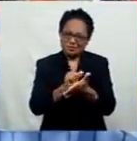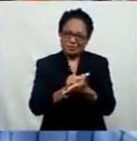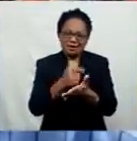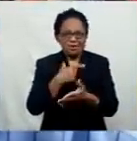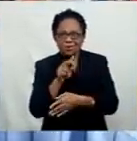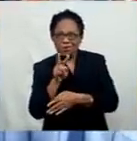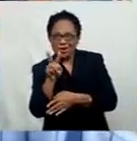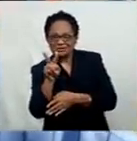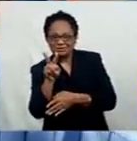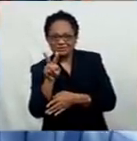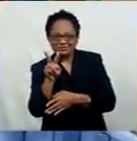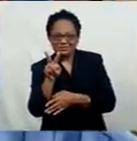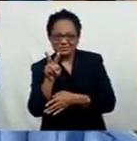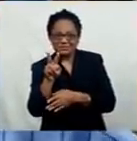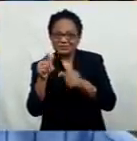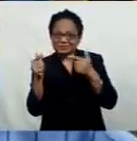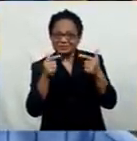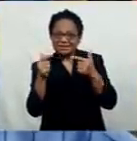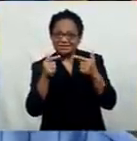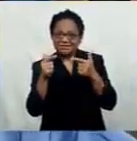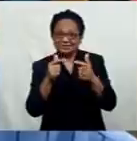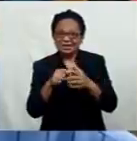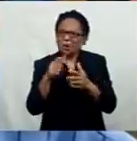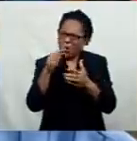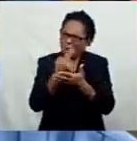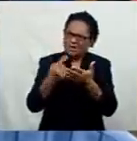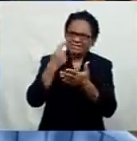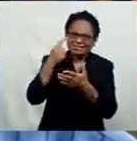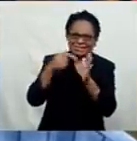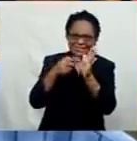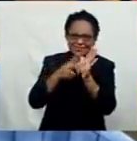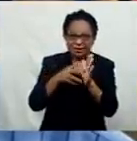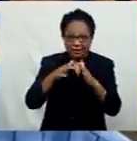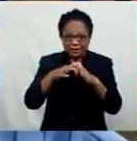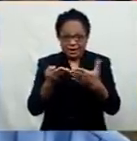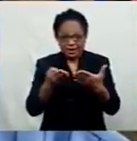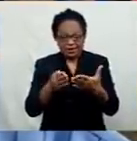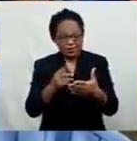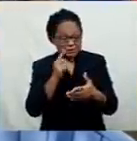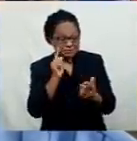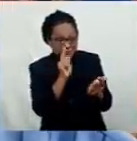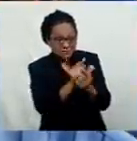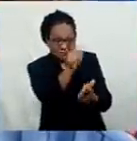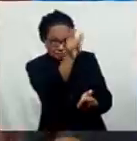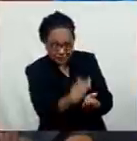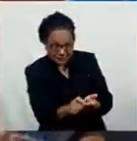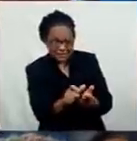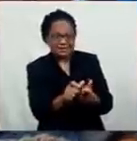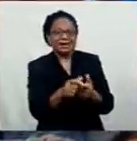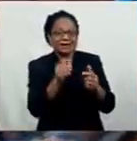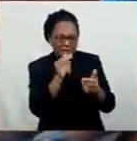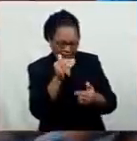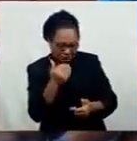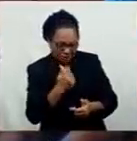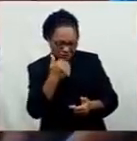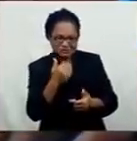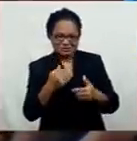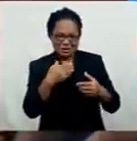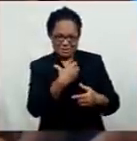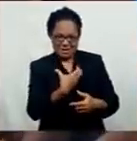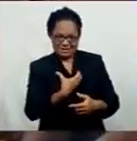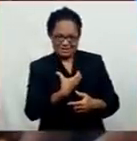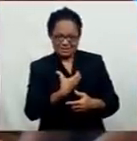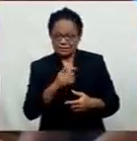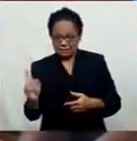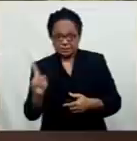We are so happy. We have only seen the gold medal on TV, but today we have seen Mangala and also touched the medal. Mangala then headed for the chiefly